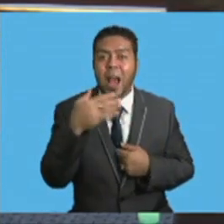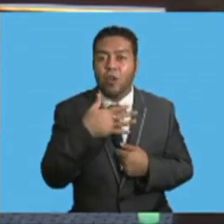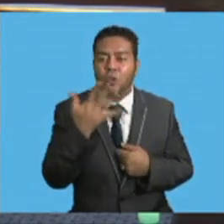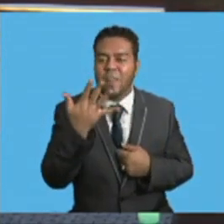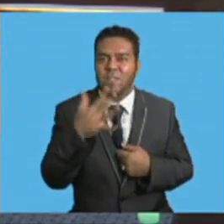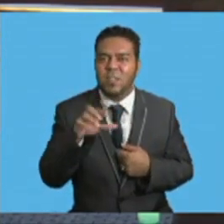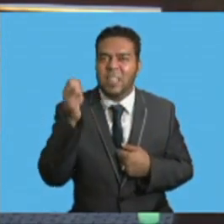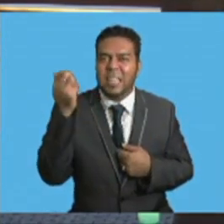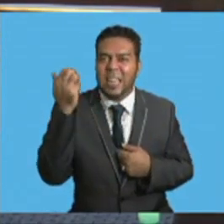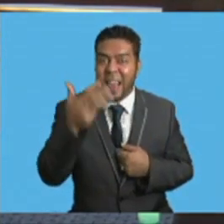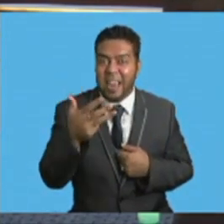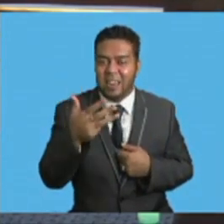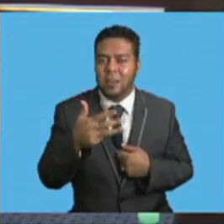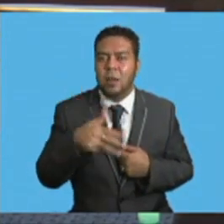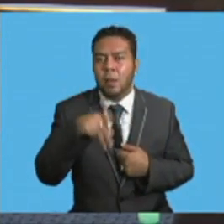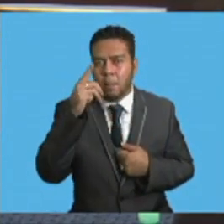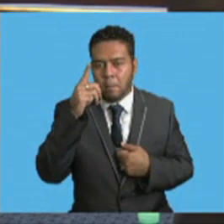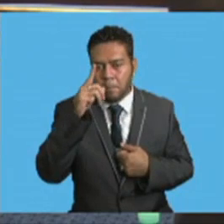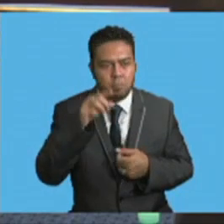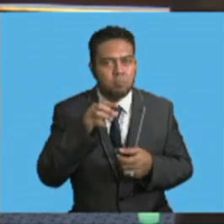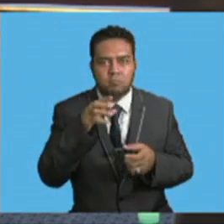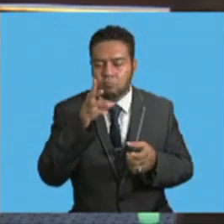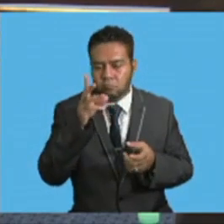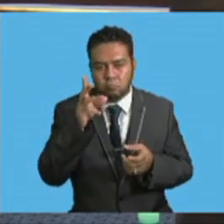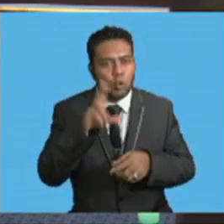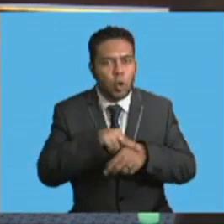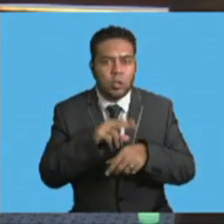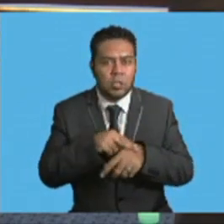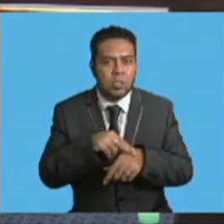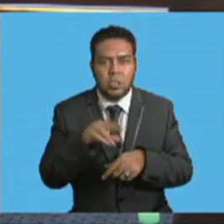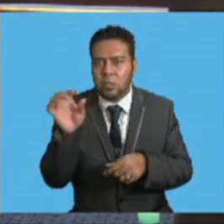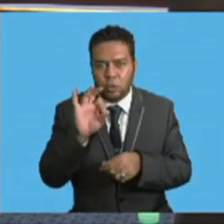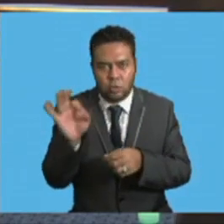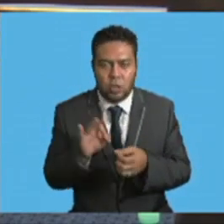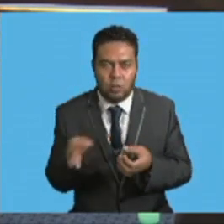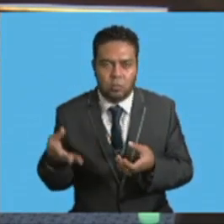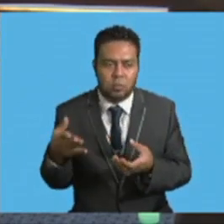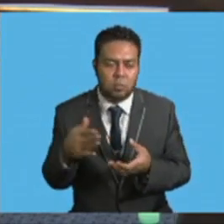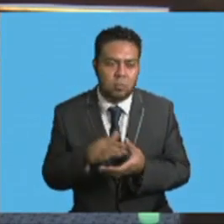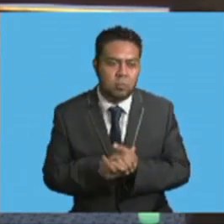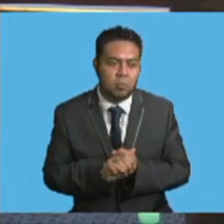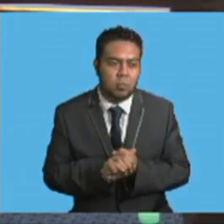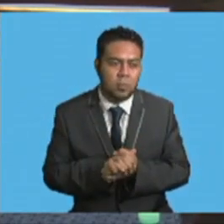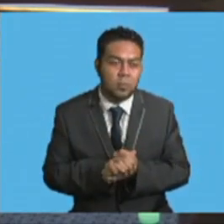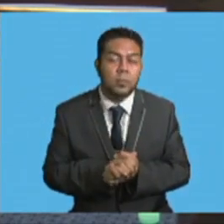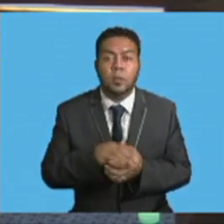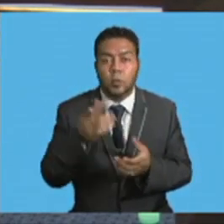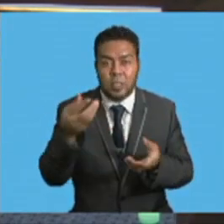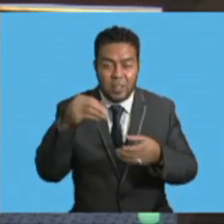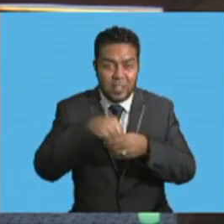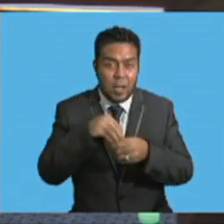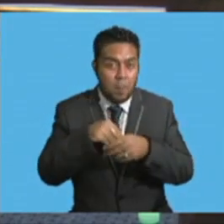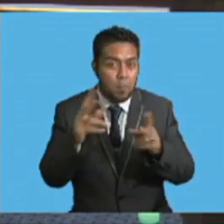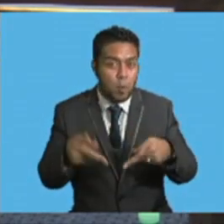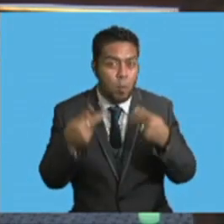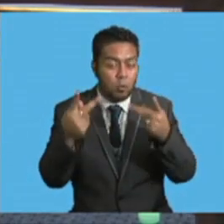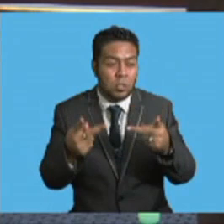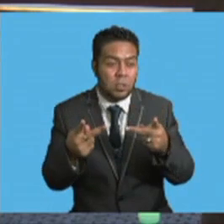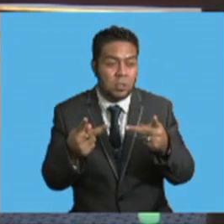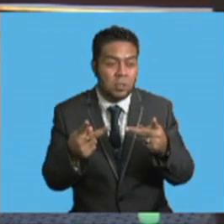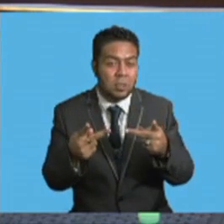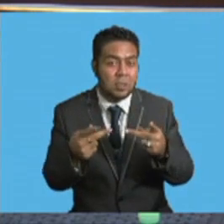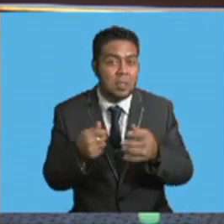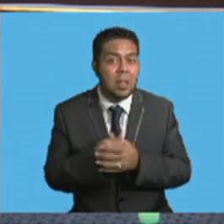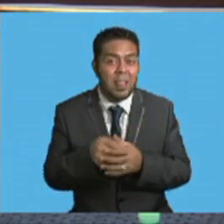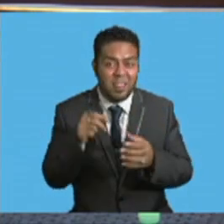159. We have, as we speak, internal promotions that will be affected